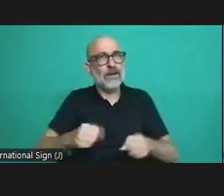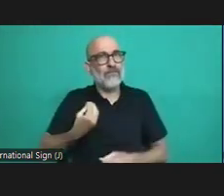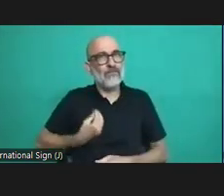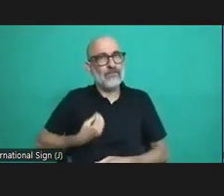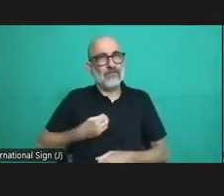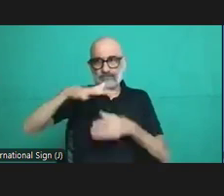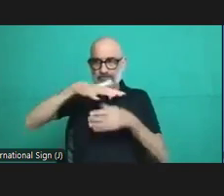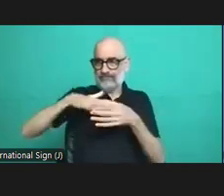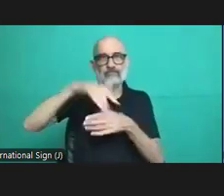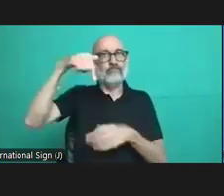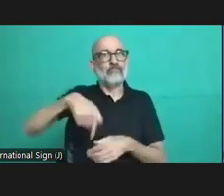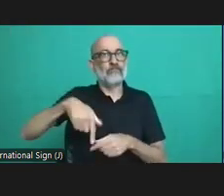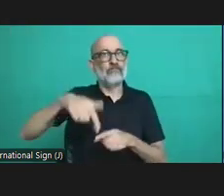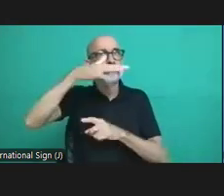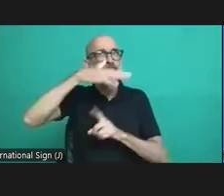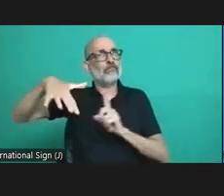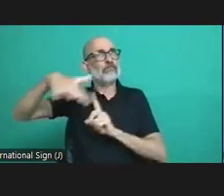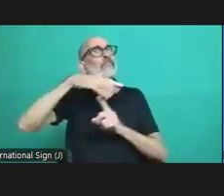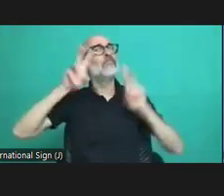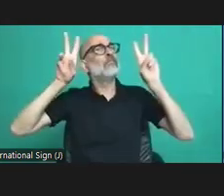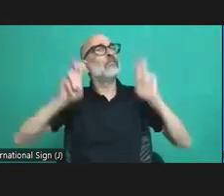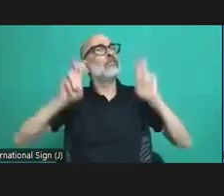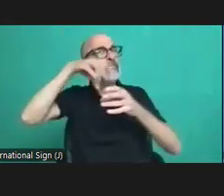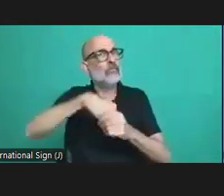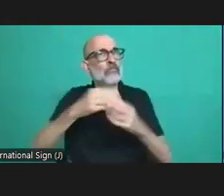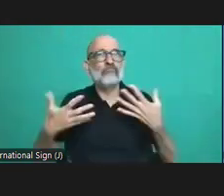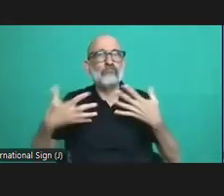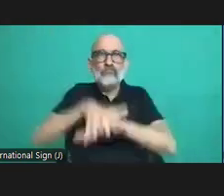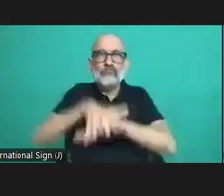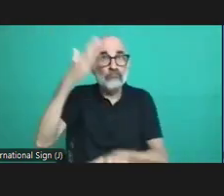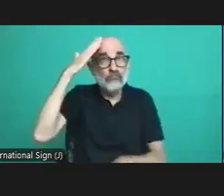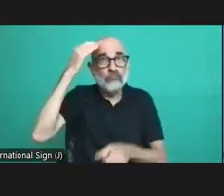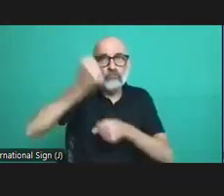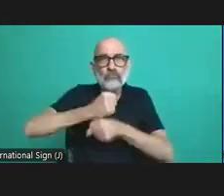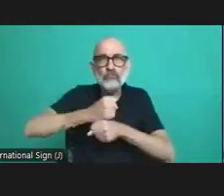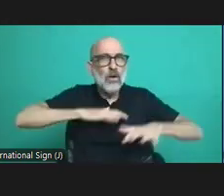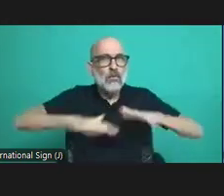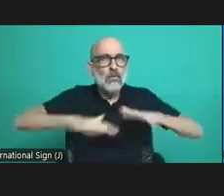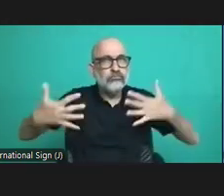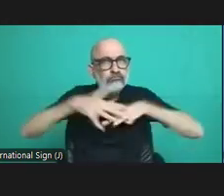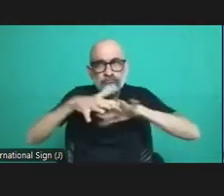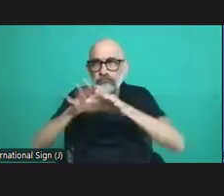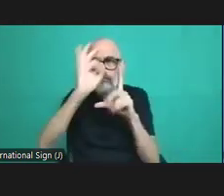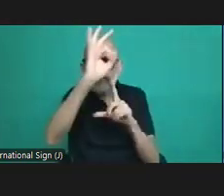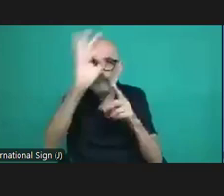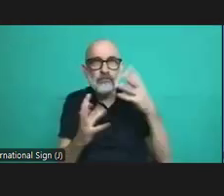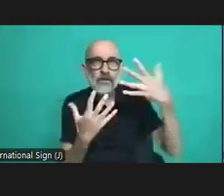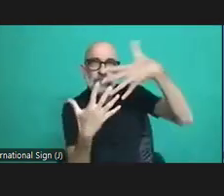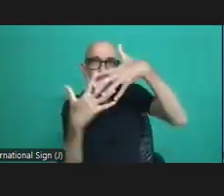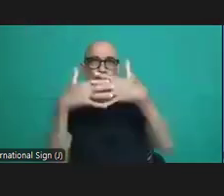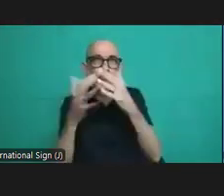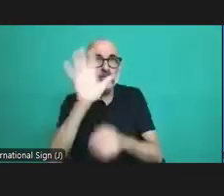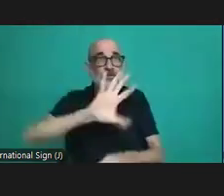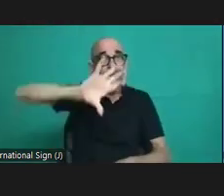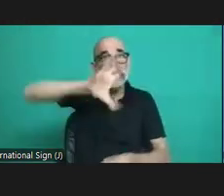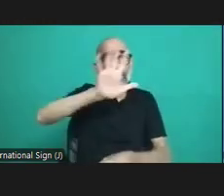A territorial approach to primary health care is fundamental for the transformation of health systems and to address the needs of all people in the Caribbean